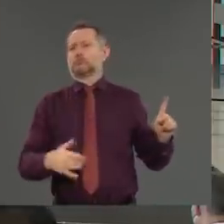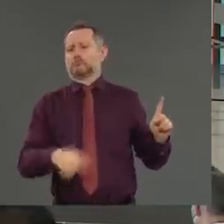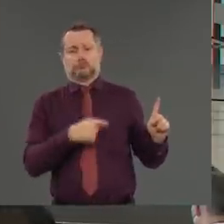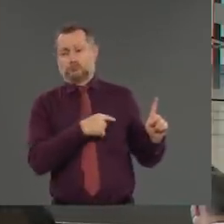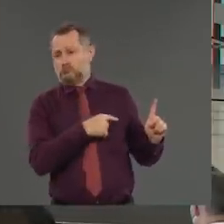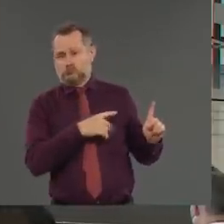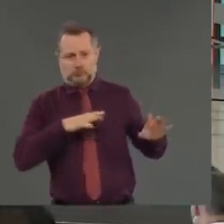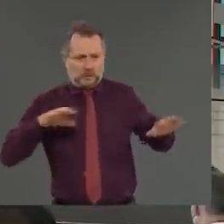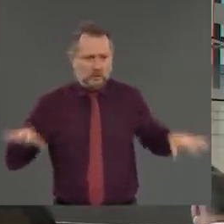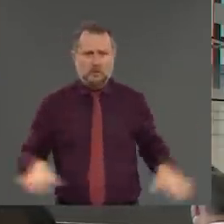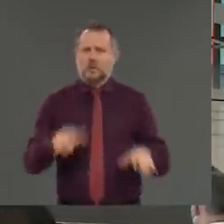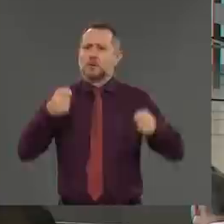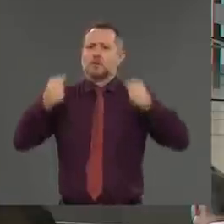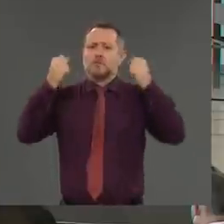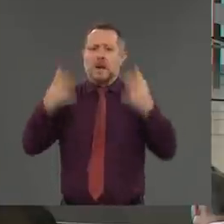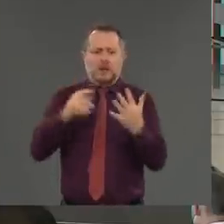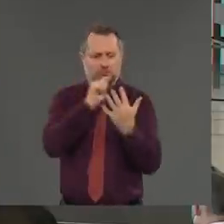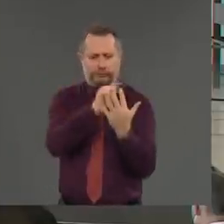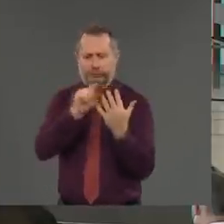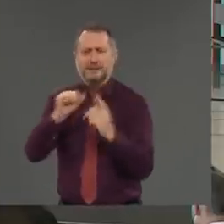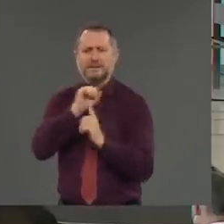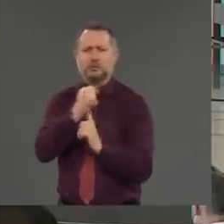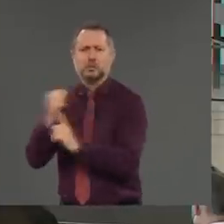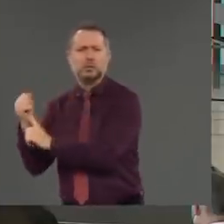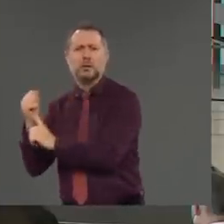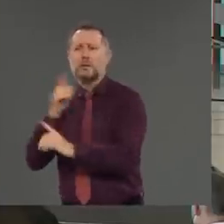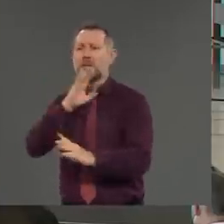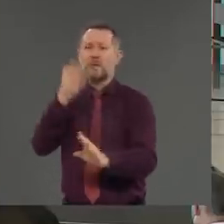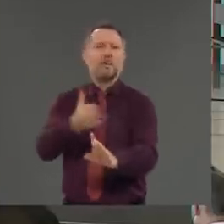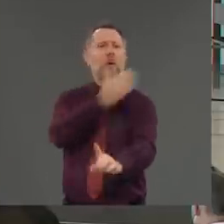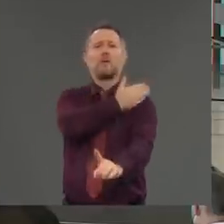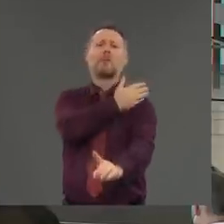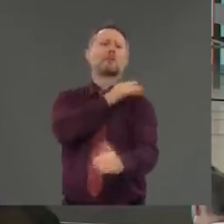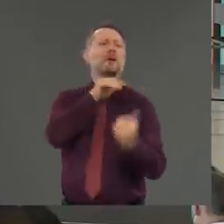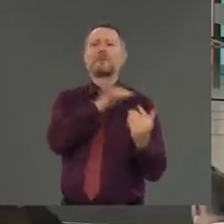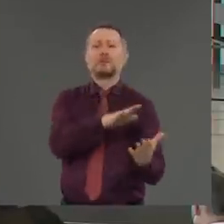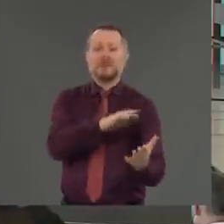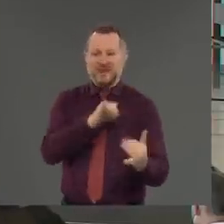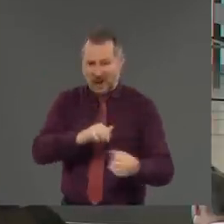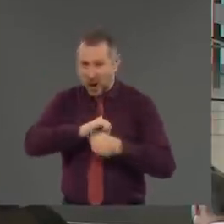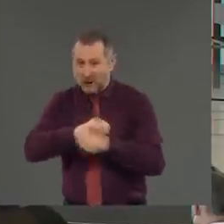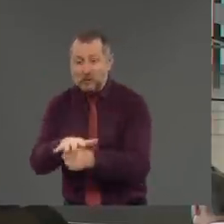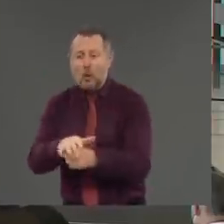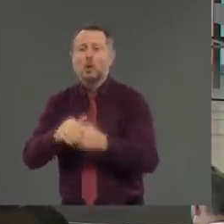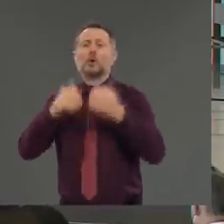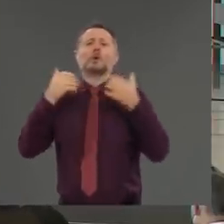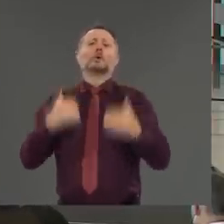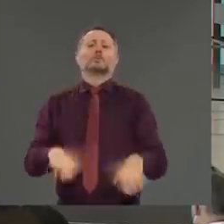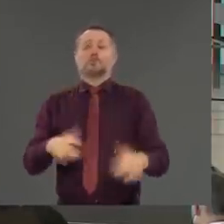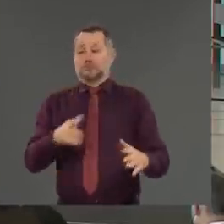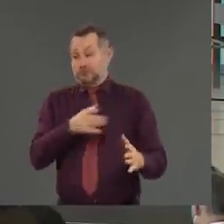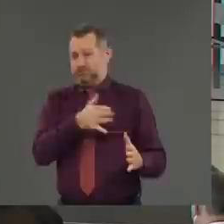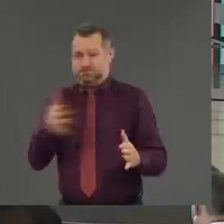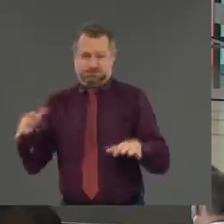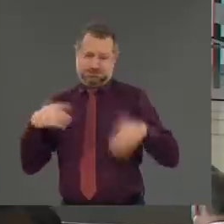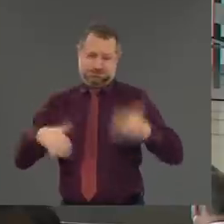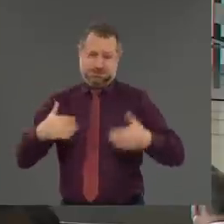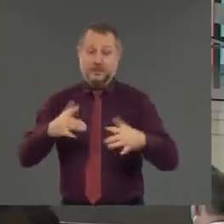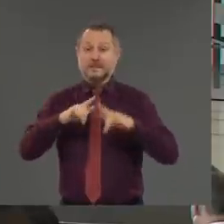unprecedented situations, what we're going through with COVID at the airports, and in the meantime, doing